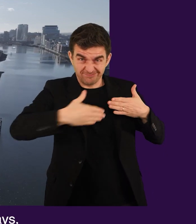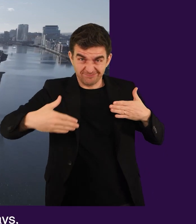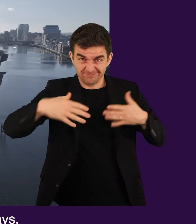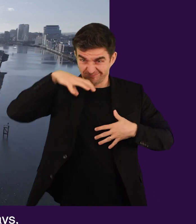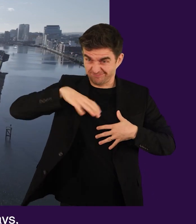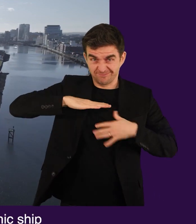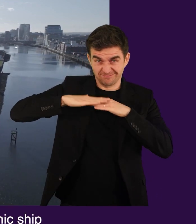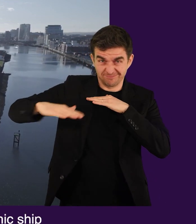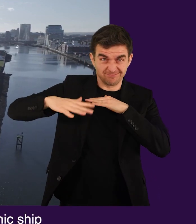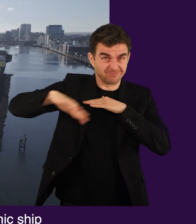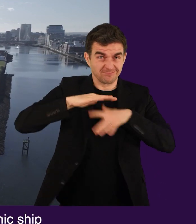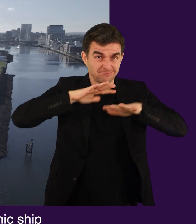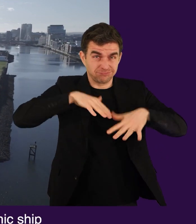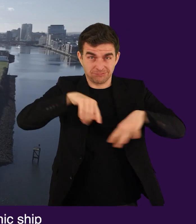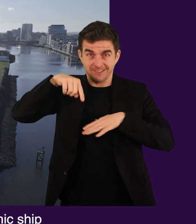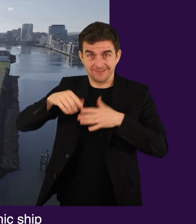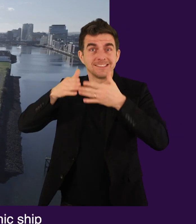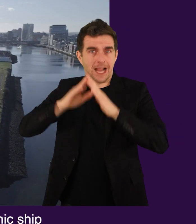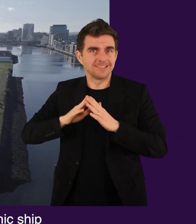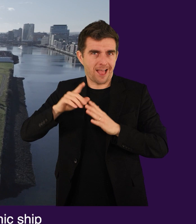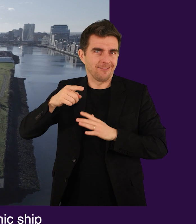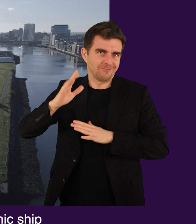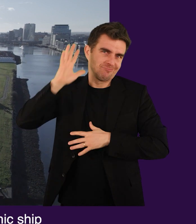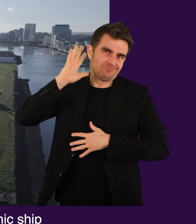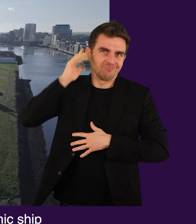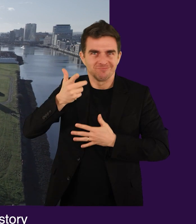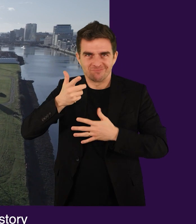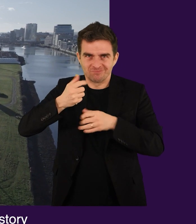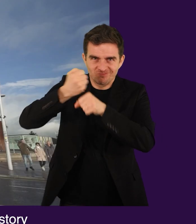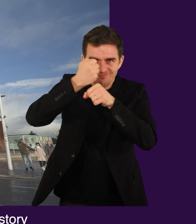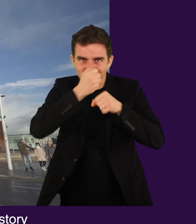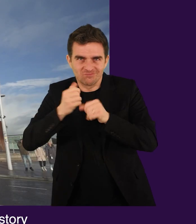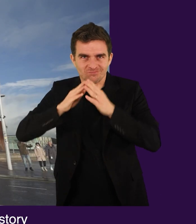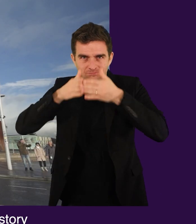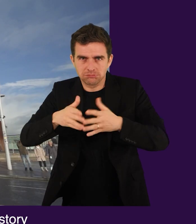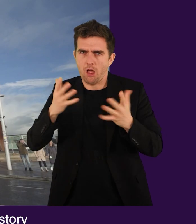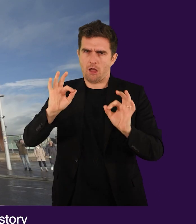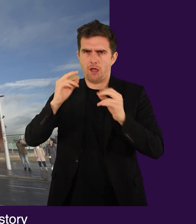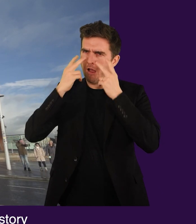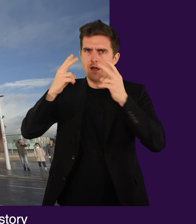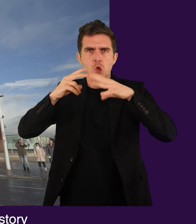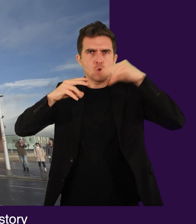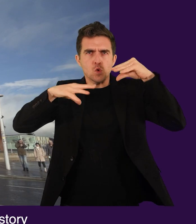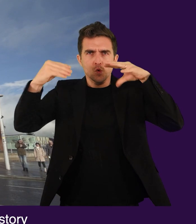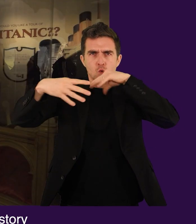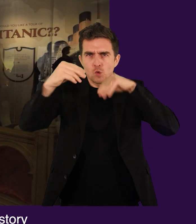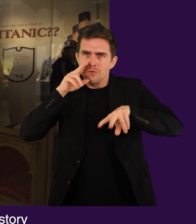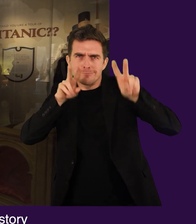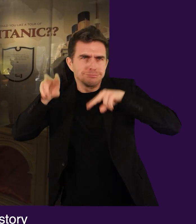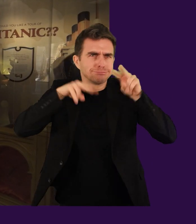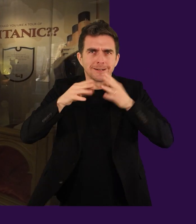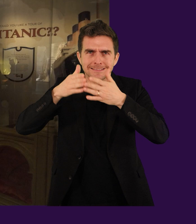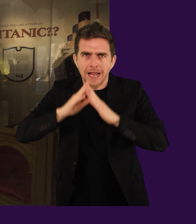the slipways, the very place where the Titanic ship was designed and built, the Titanic Belfast tells the story of a